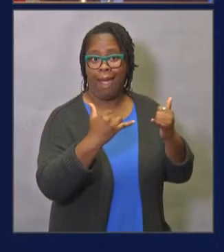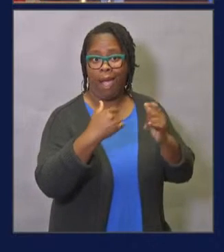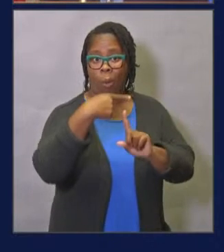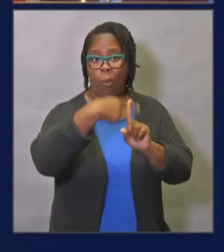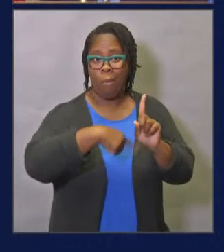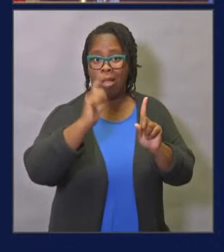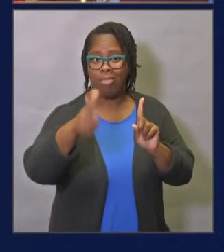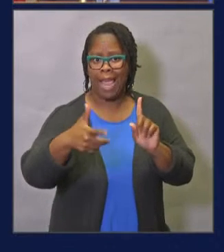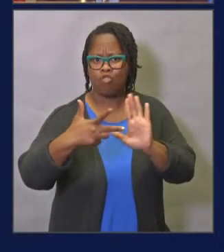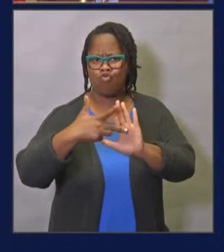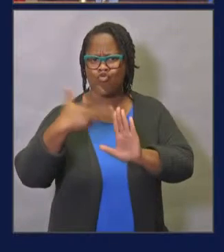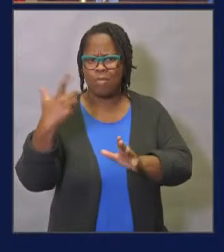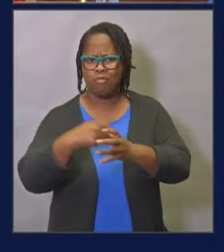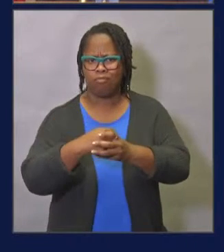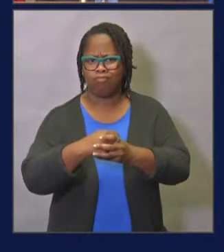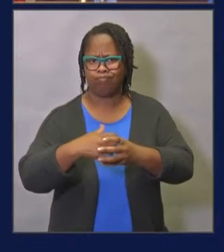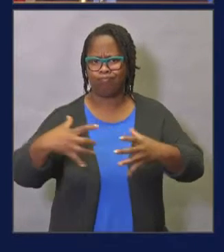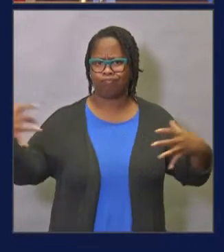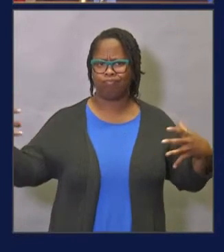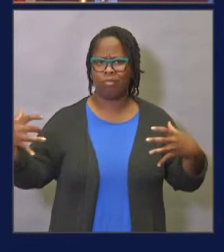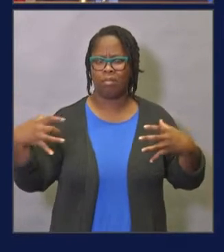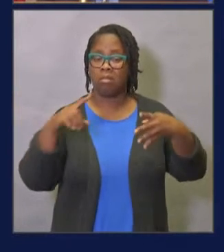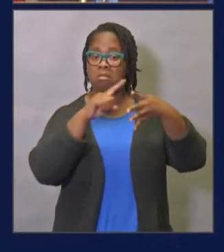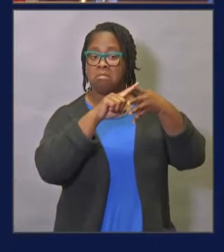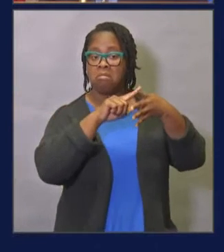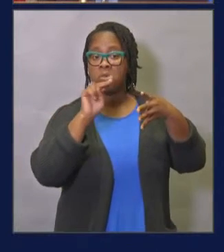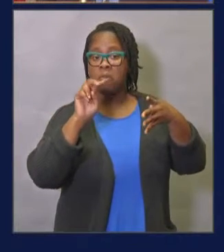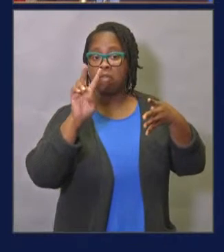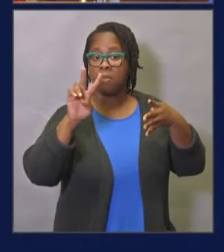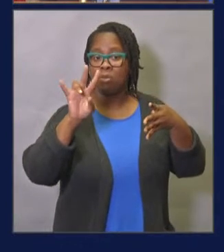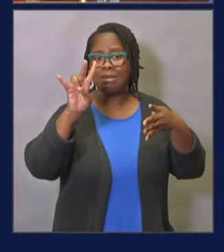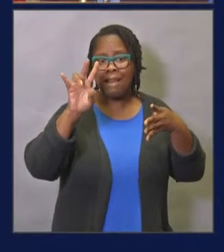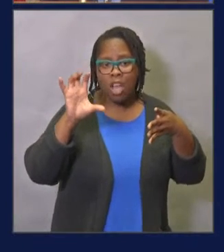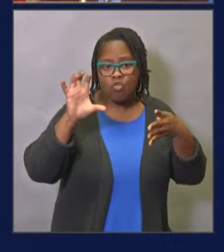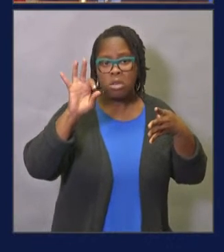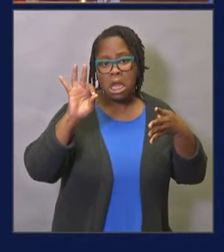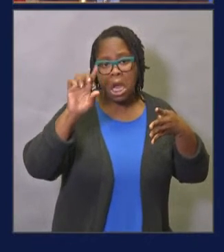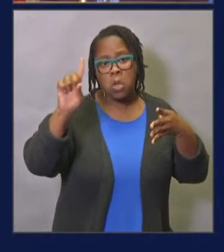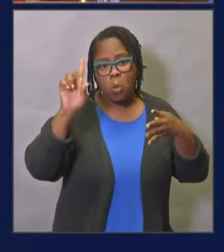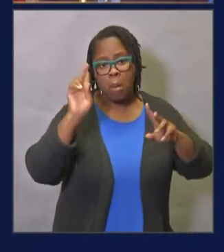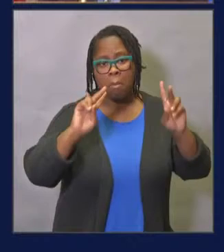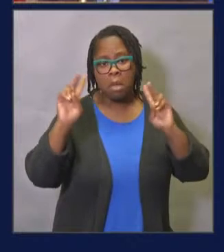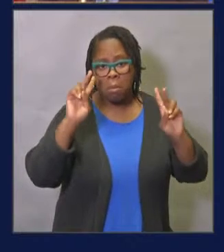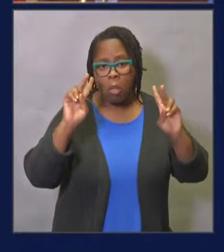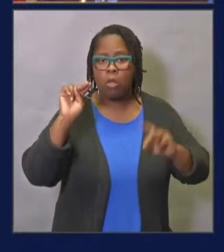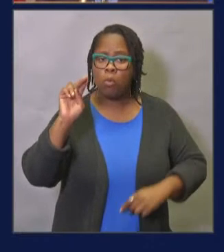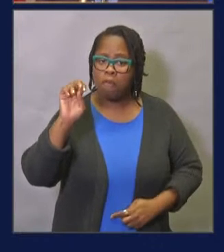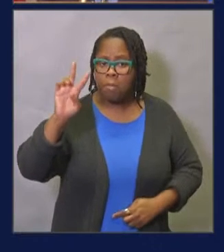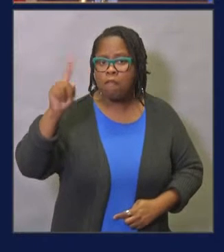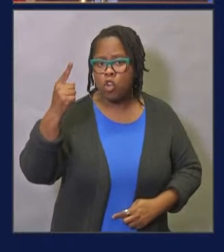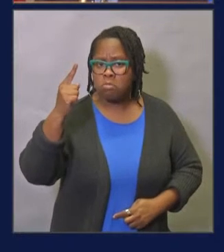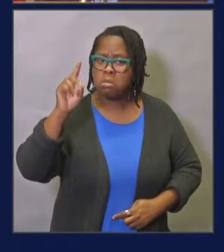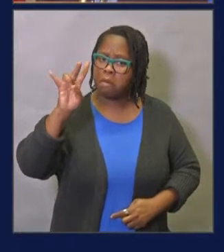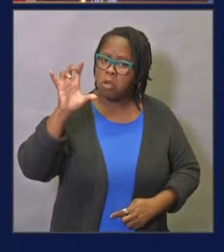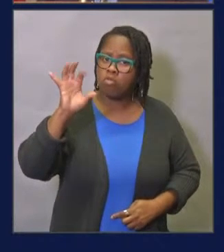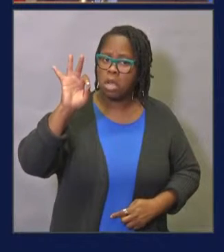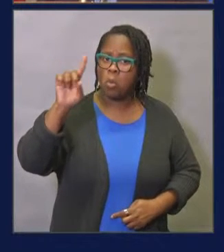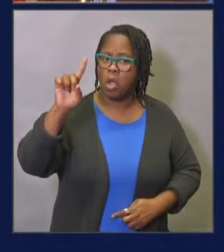1 month, from 791 patients hospitalized with COVID-19 on November 1st to